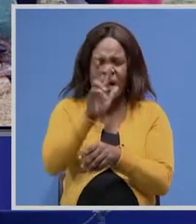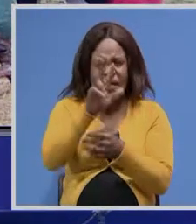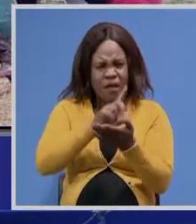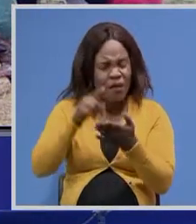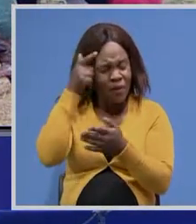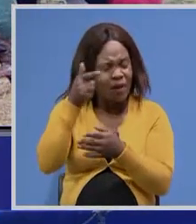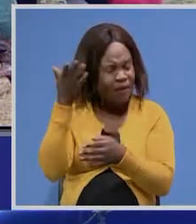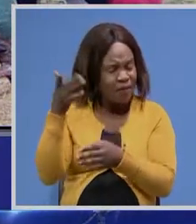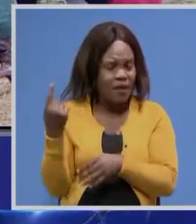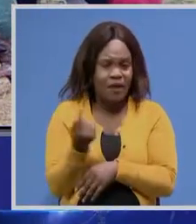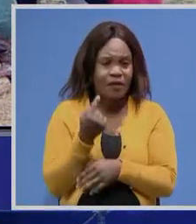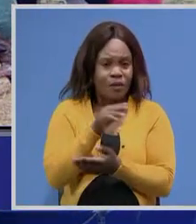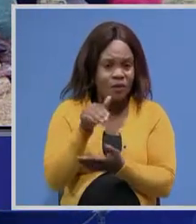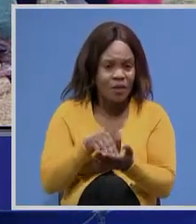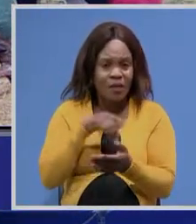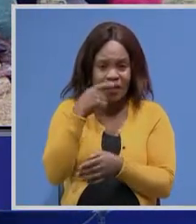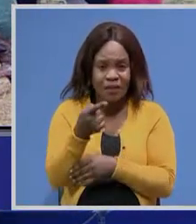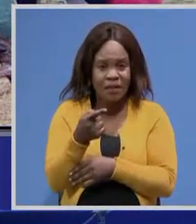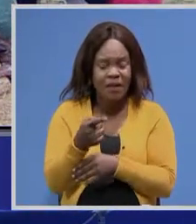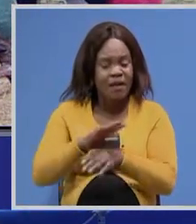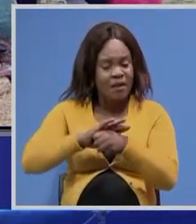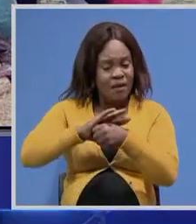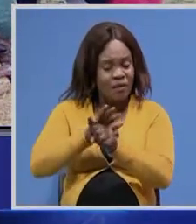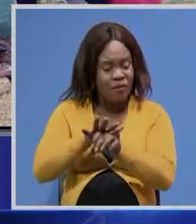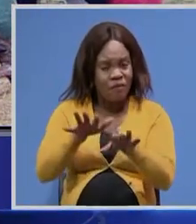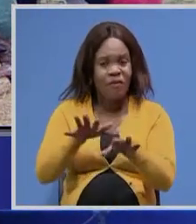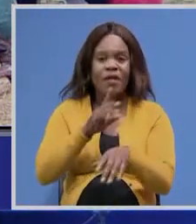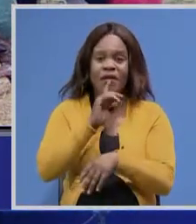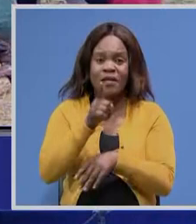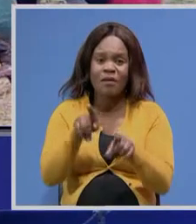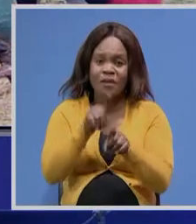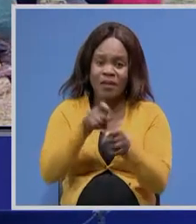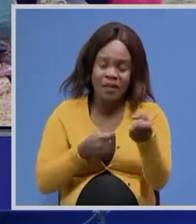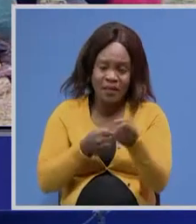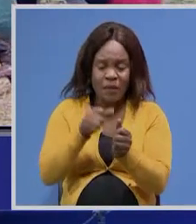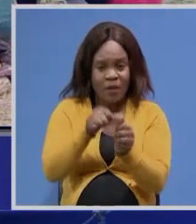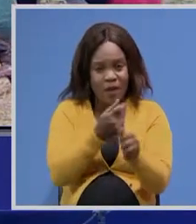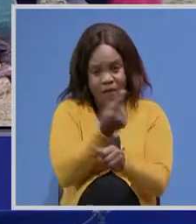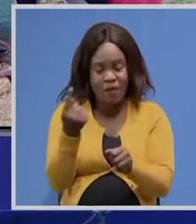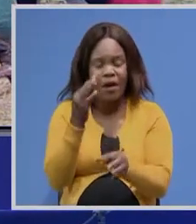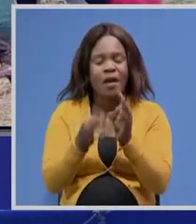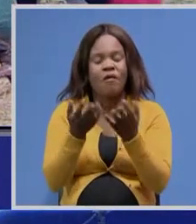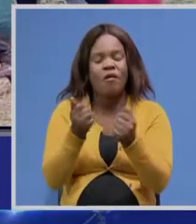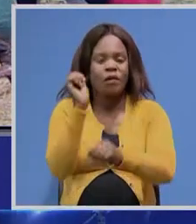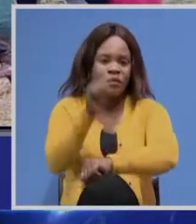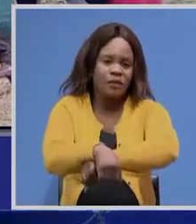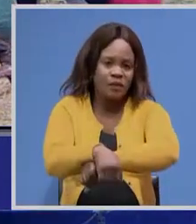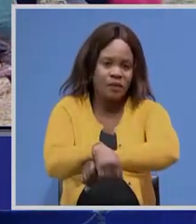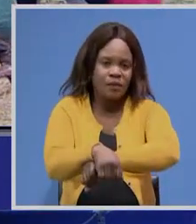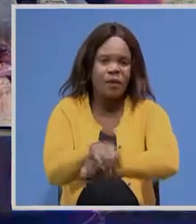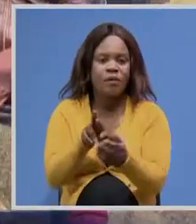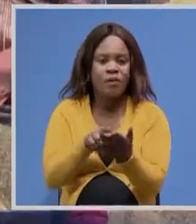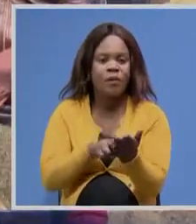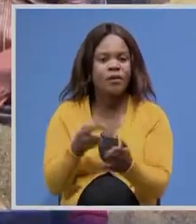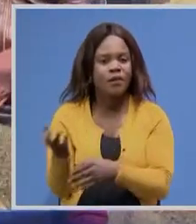Mwanawasa Isolation Centre, says COVID-19 is real and needs the support of everyone if it is to be conquered. Brian Mwale now